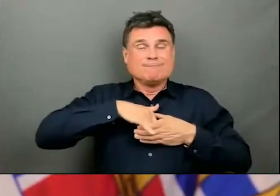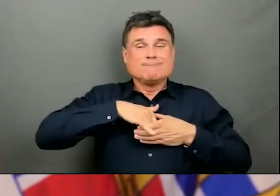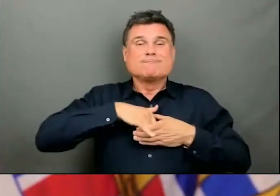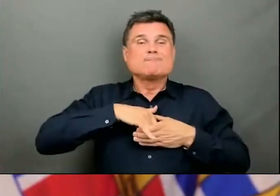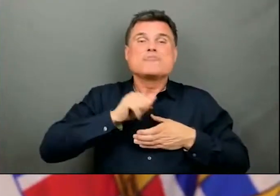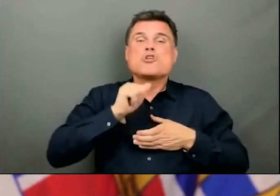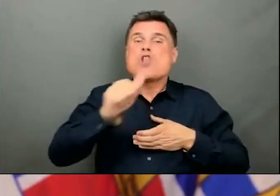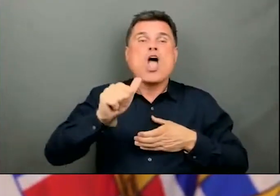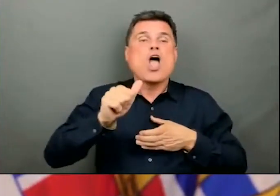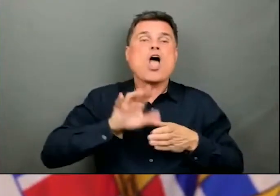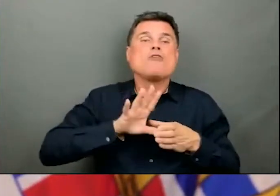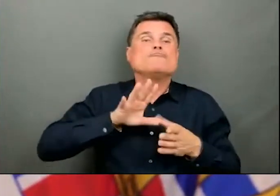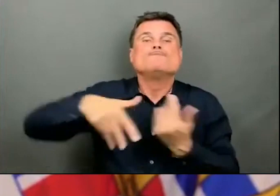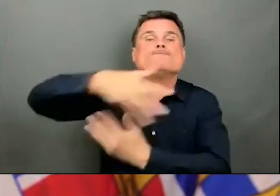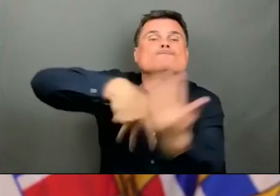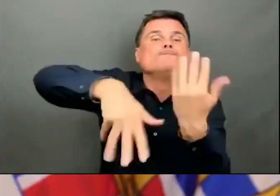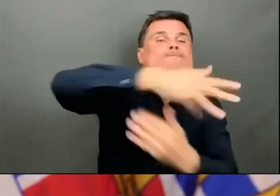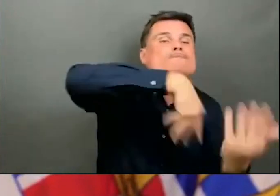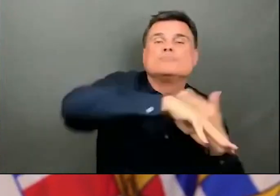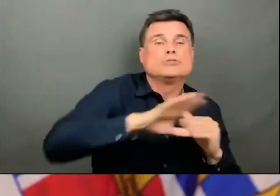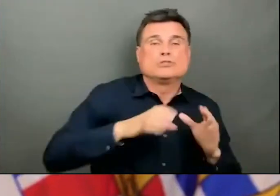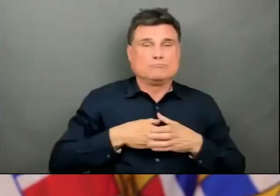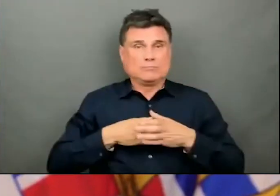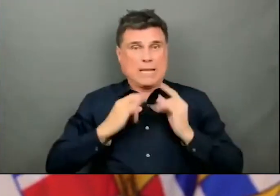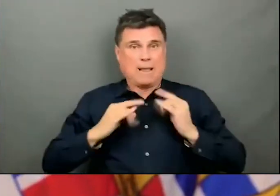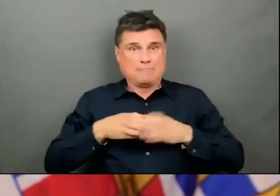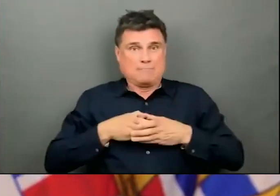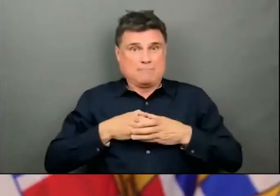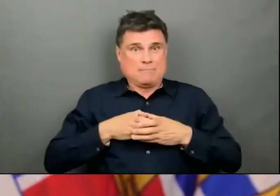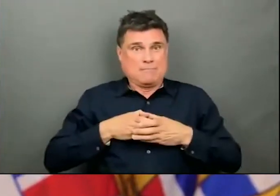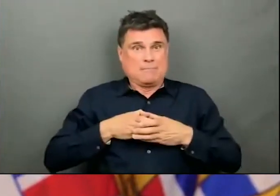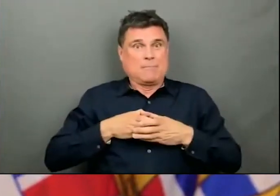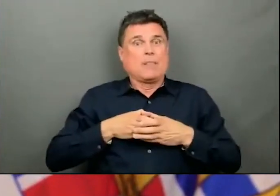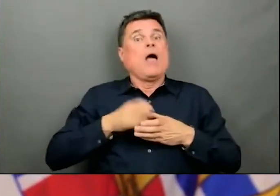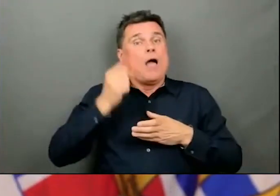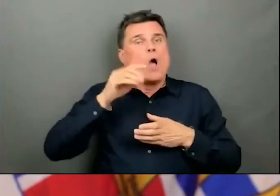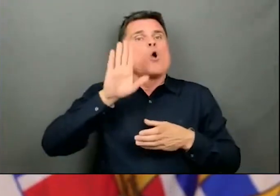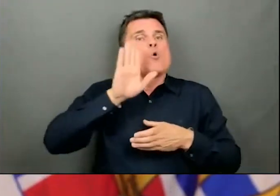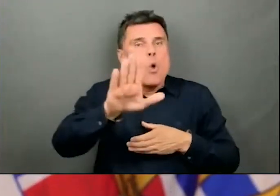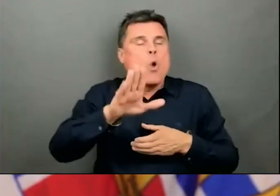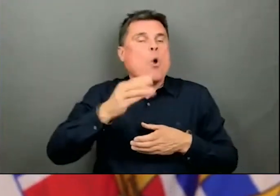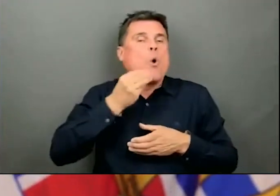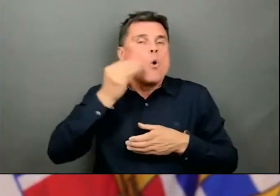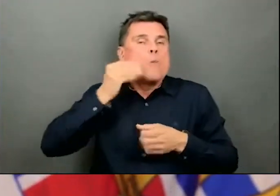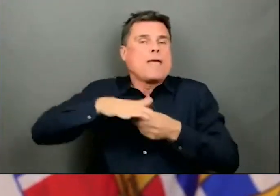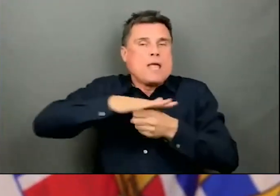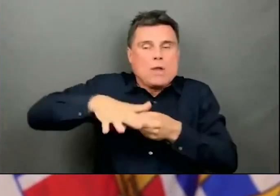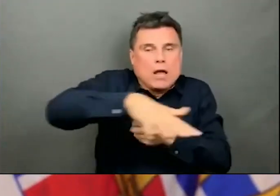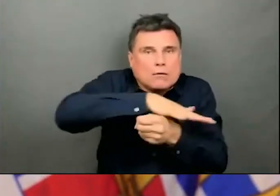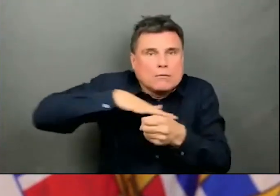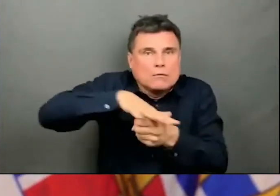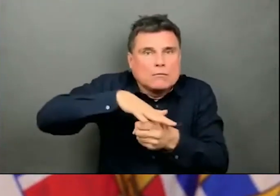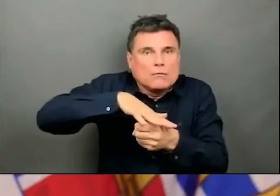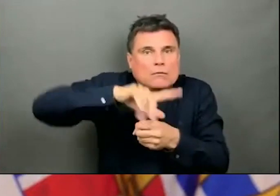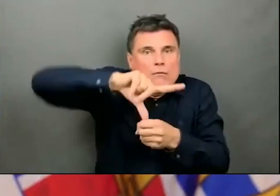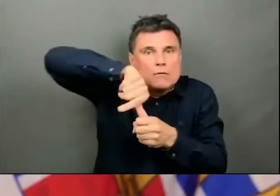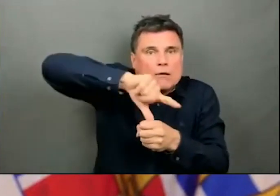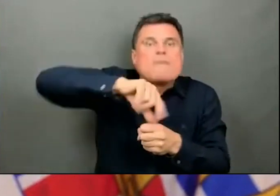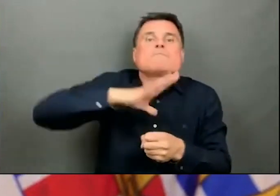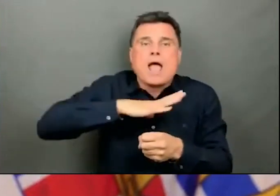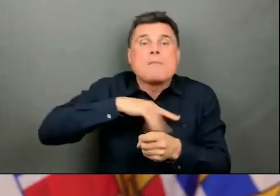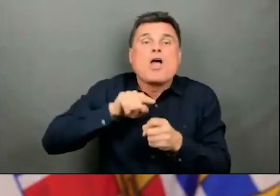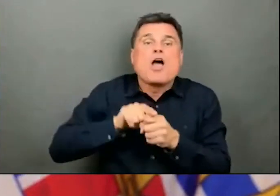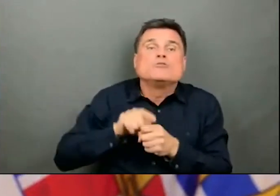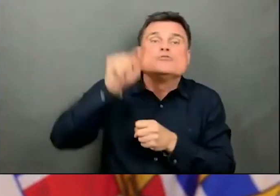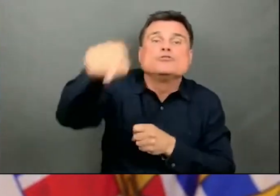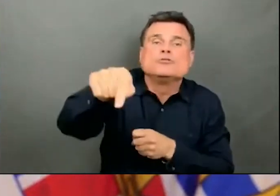interacting in the community, do it within your local region. And we know that many people had booked to go to different